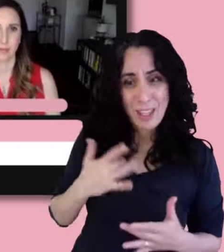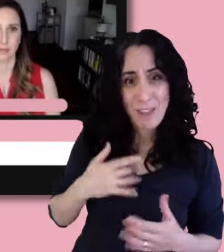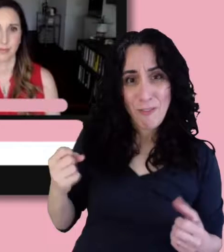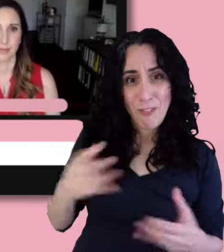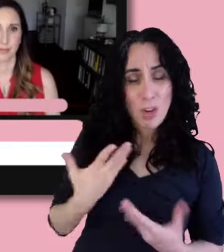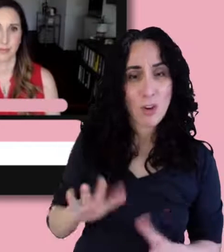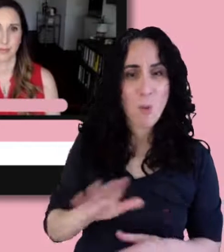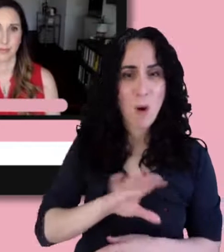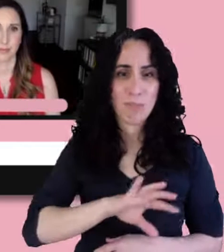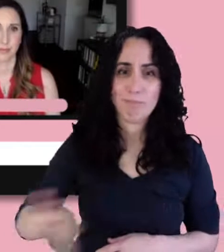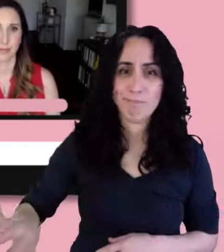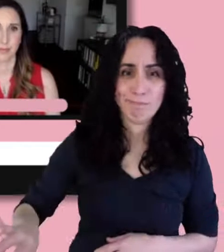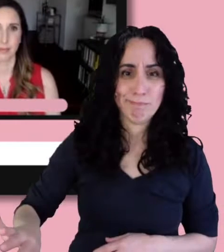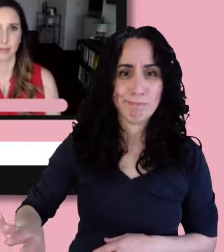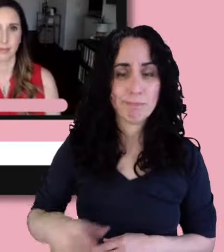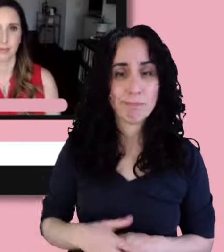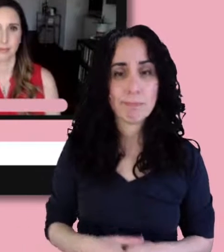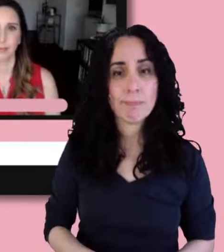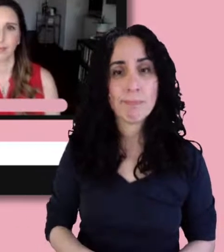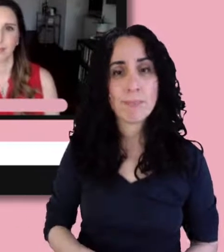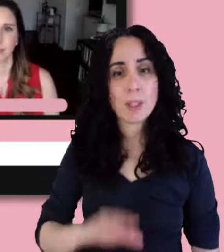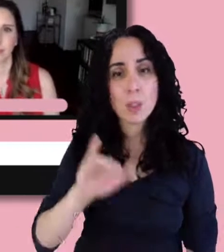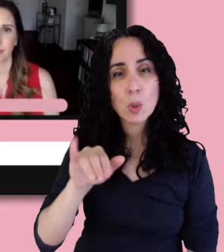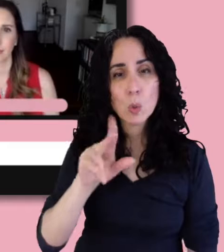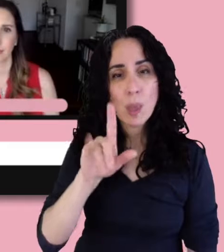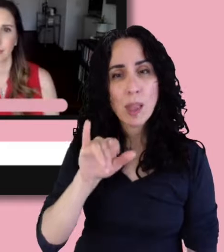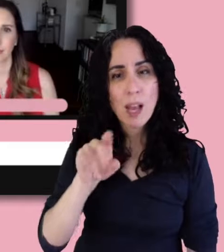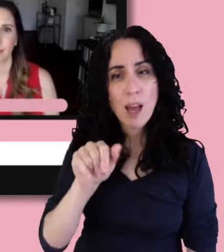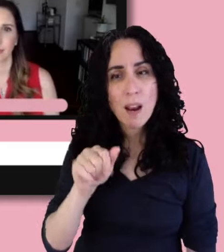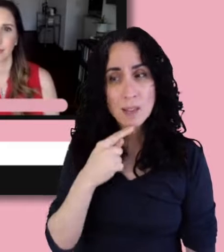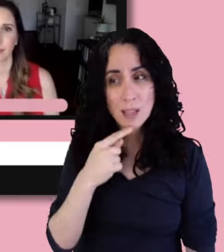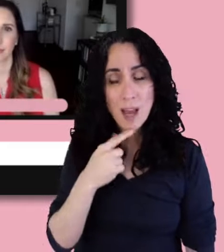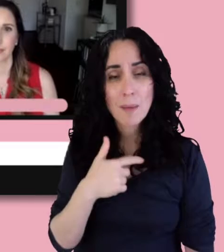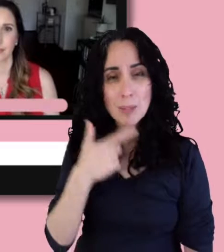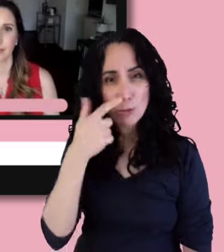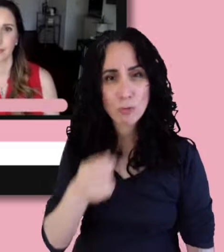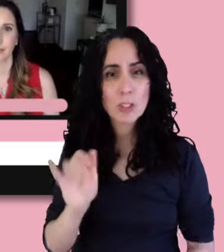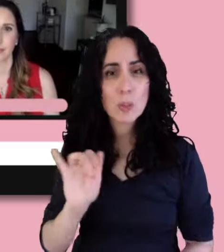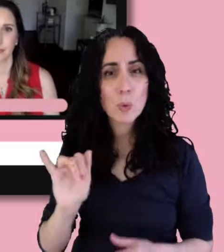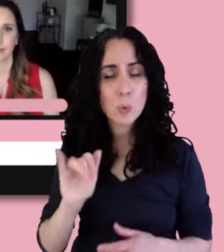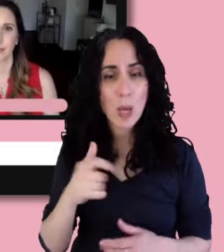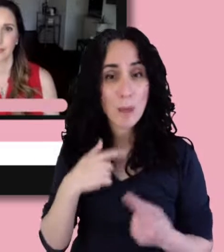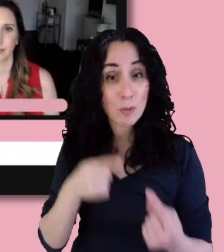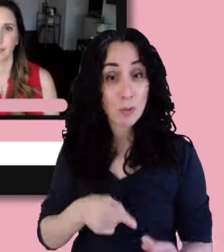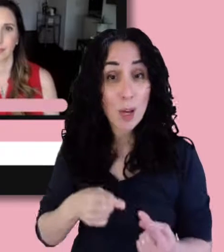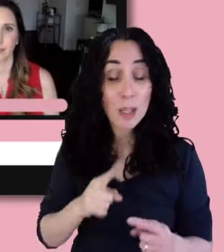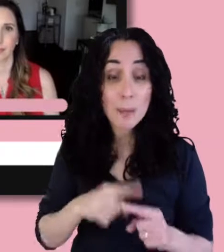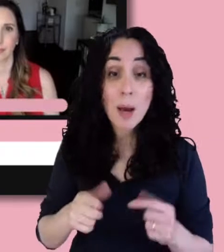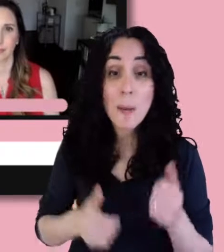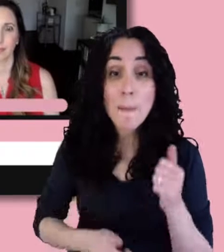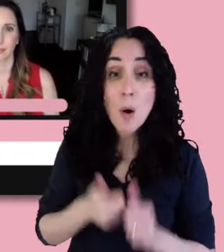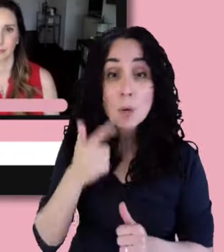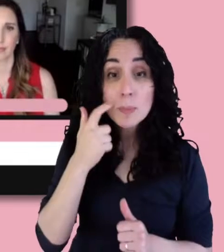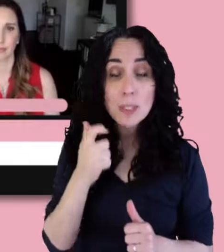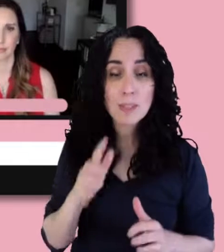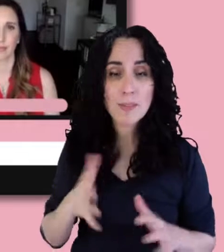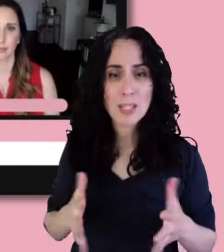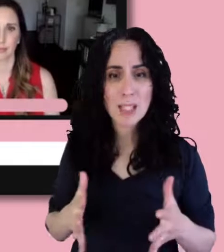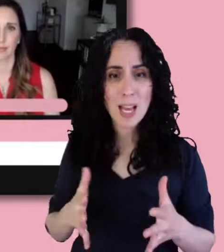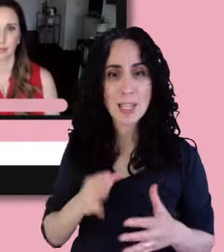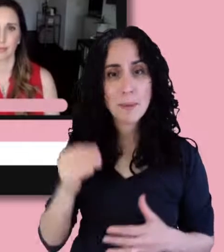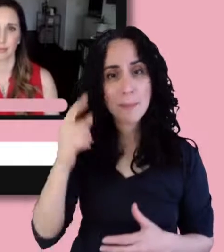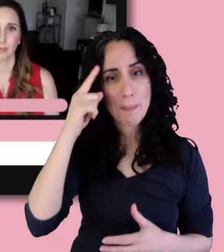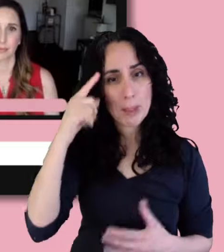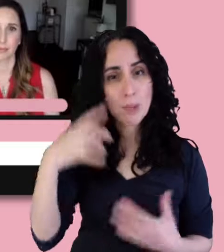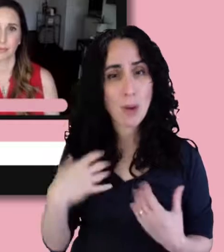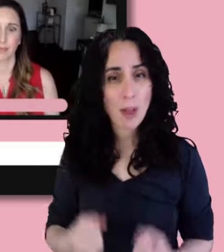we have. Julietta Barnett said, "Yes, I'm interested too. I have been struggling, but mainly because of anxiety